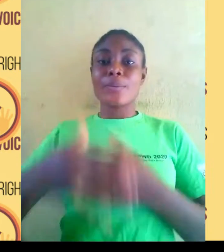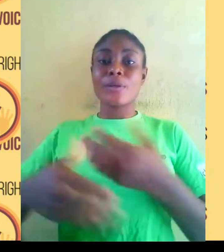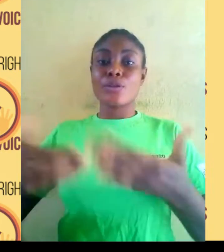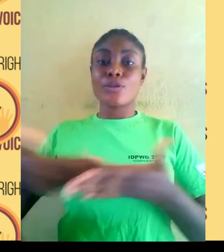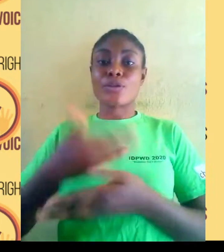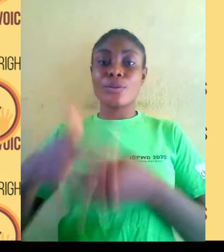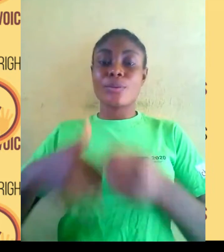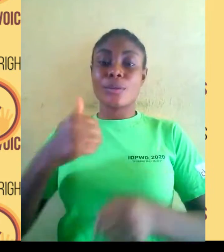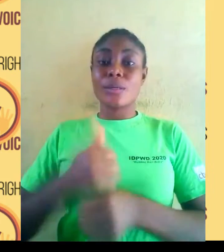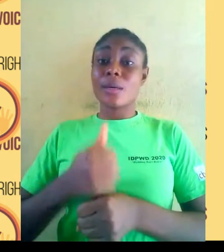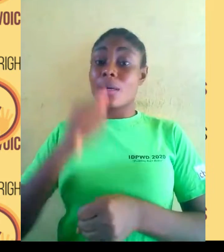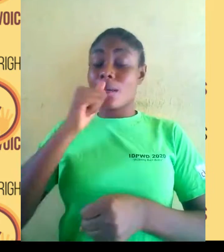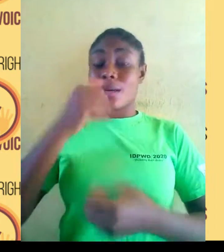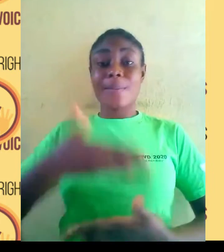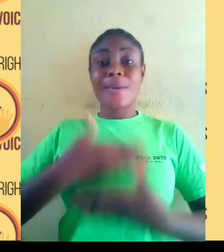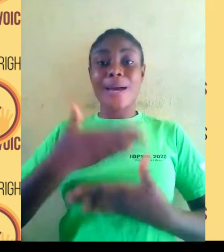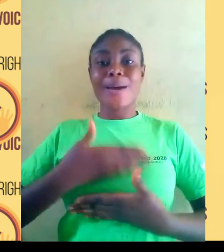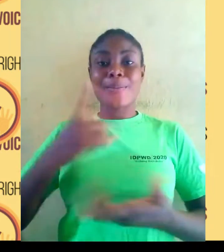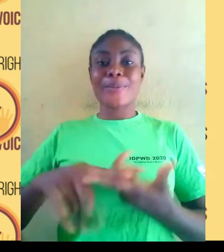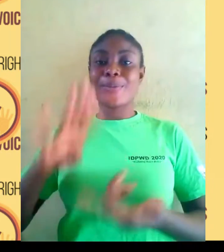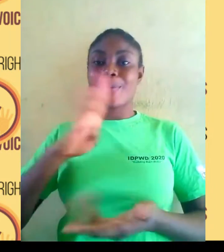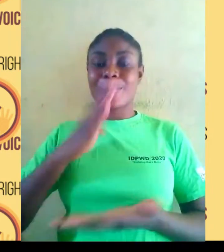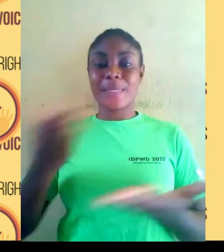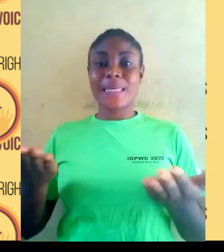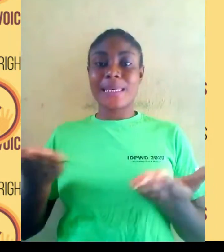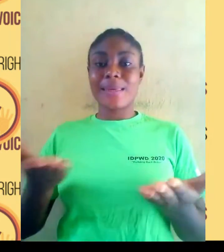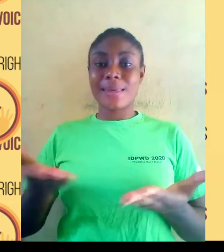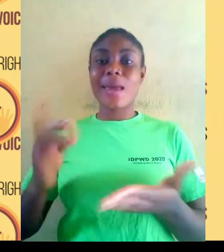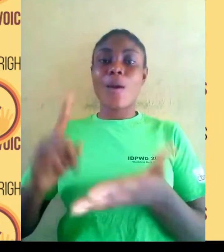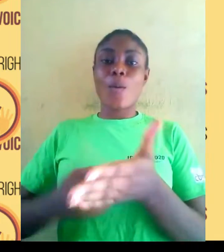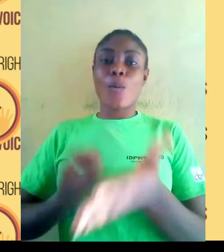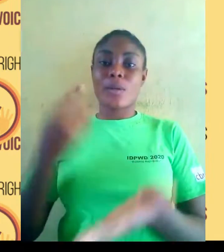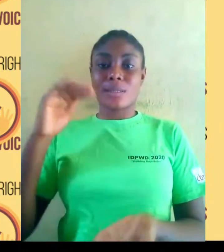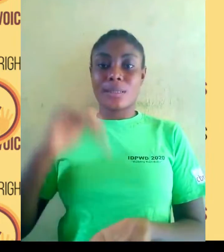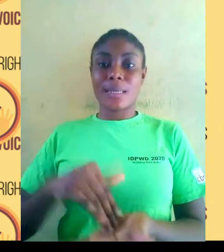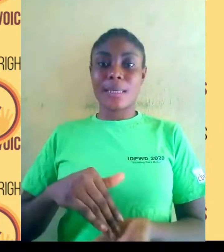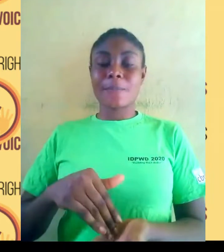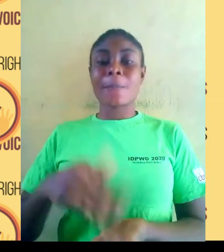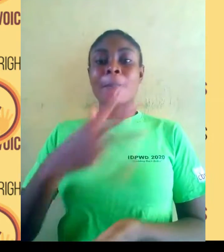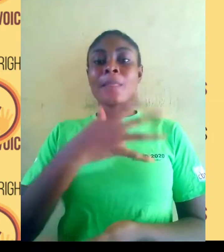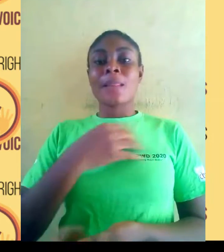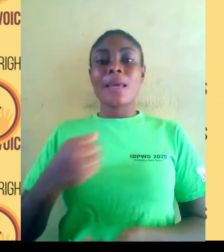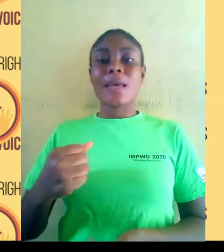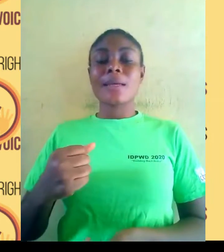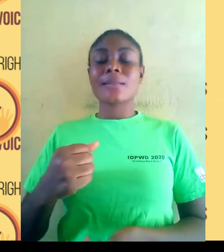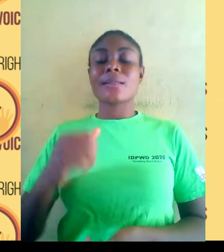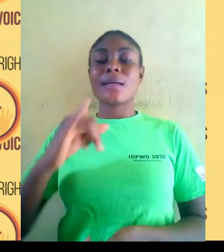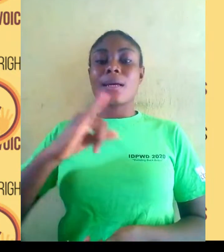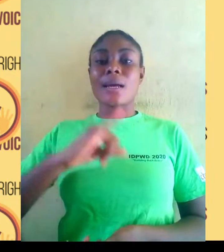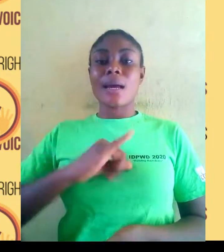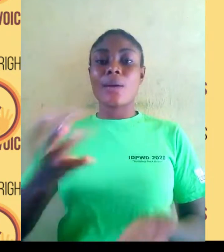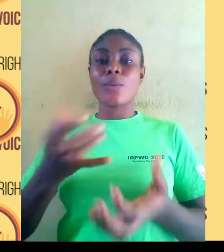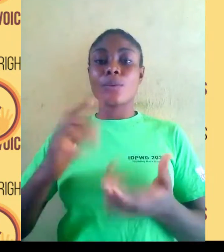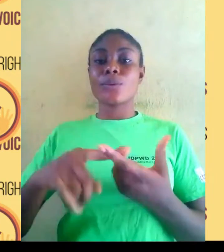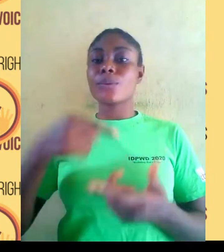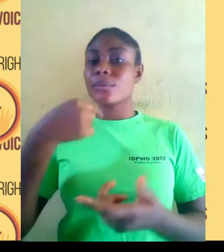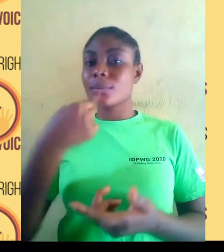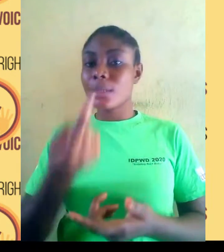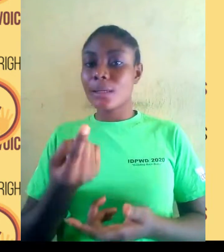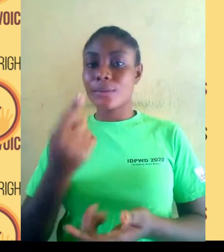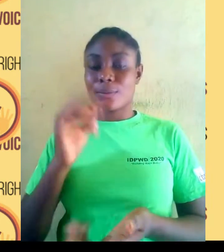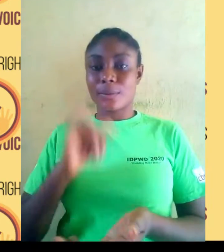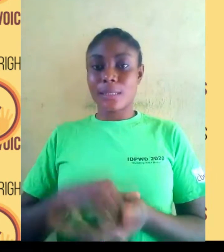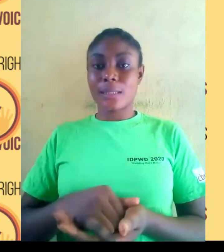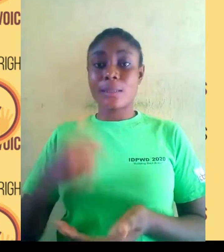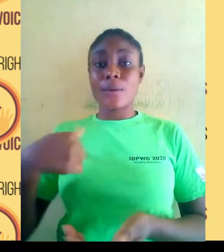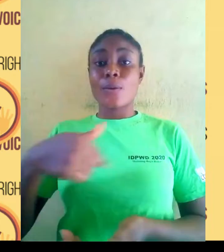Year, everyone. I'm excited to be here once again, and I wanted to let you